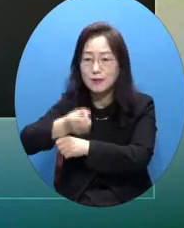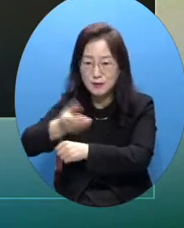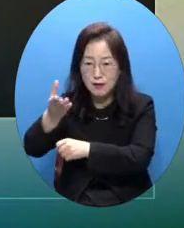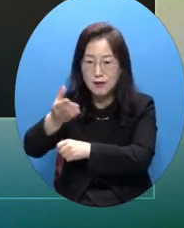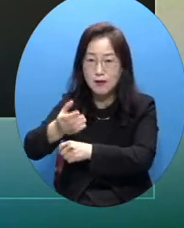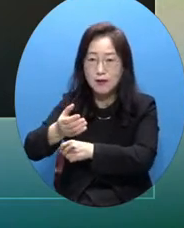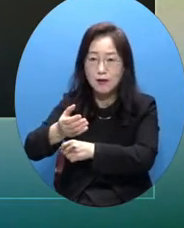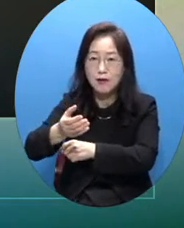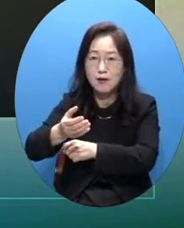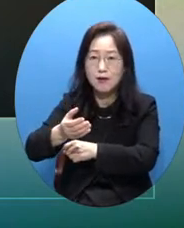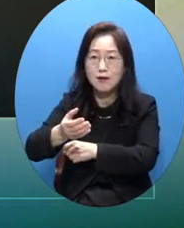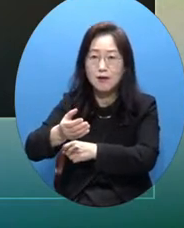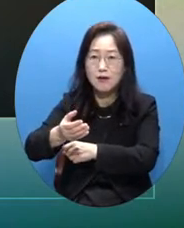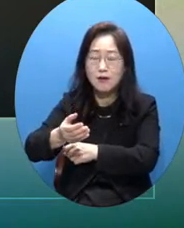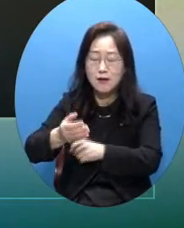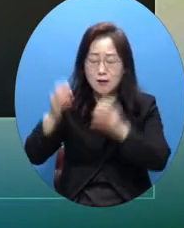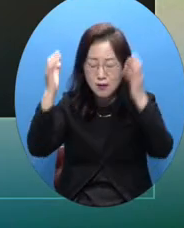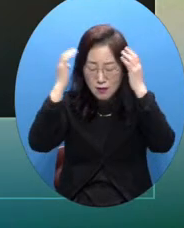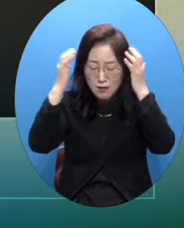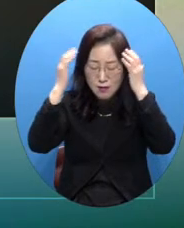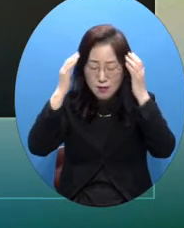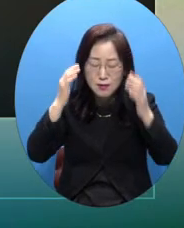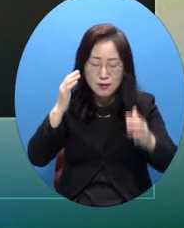18. foreign